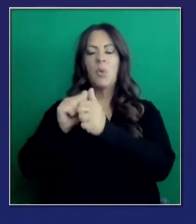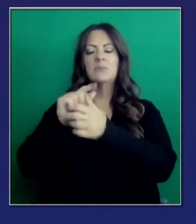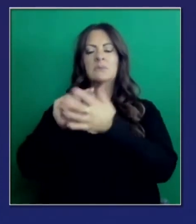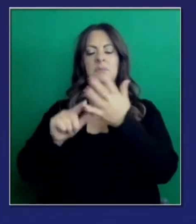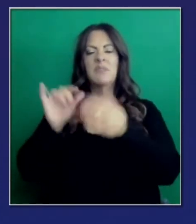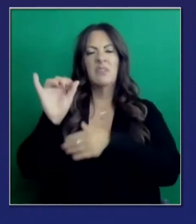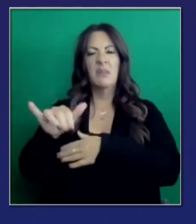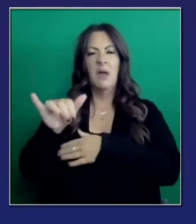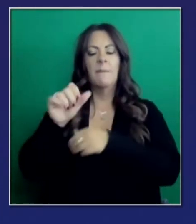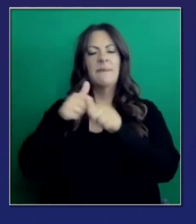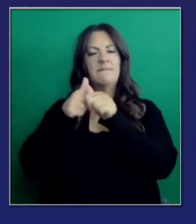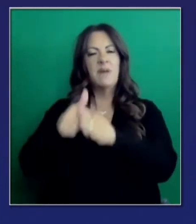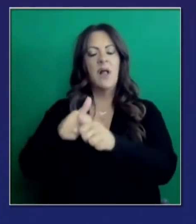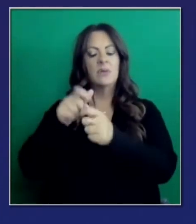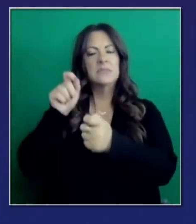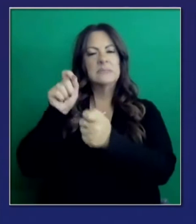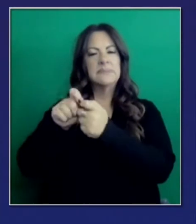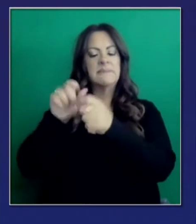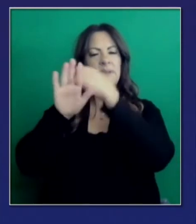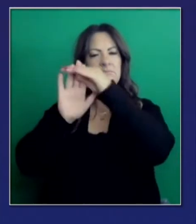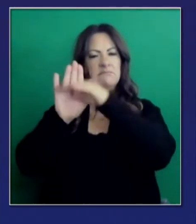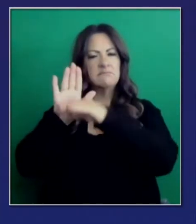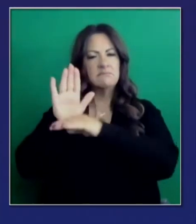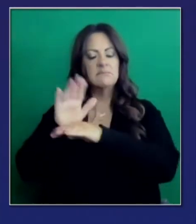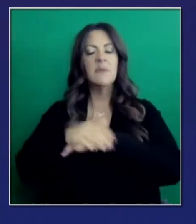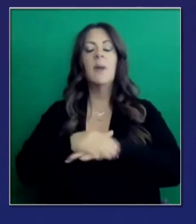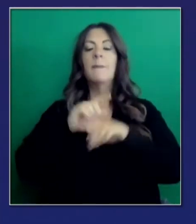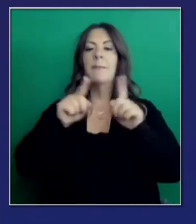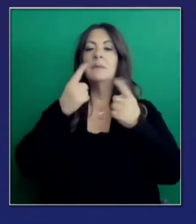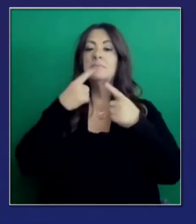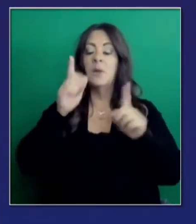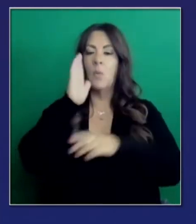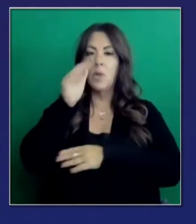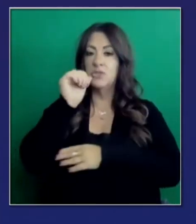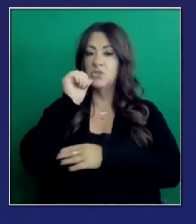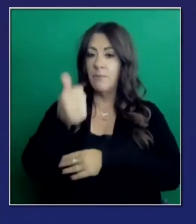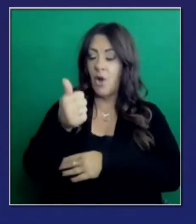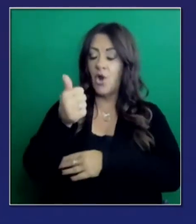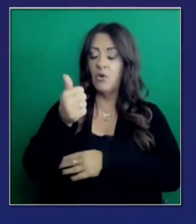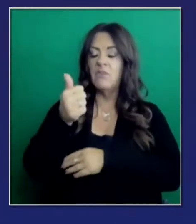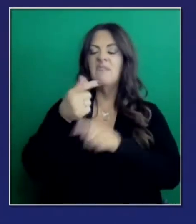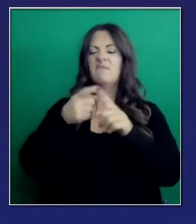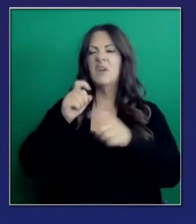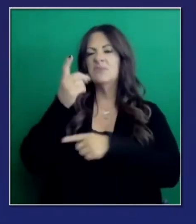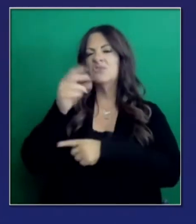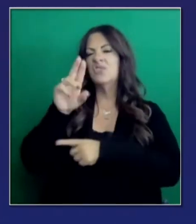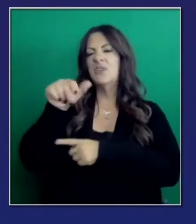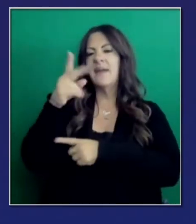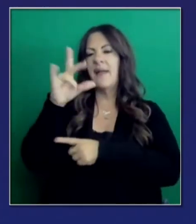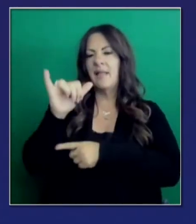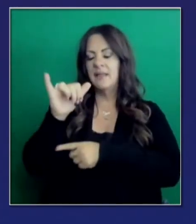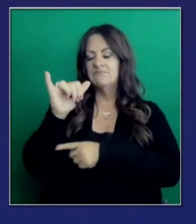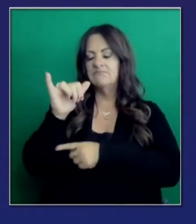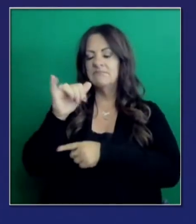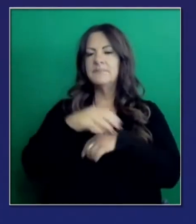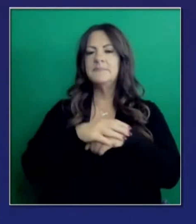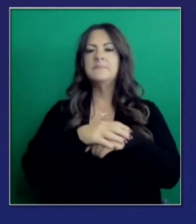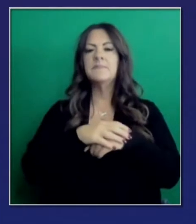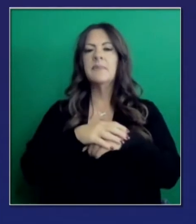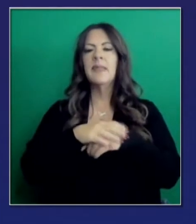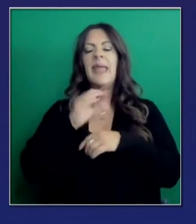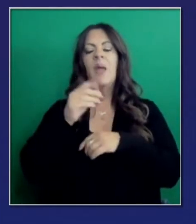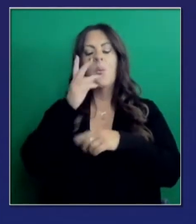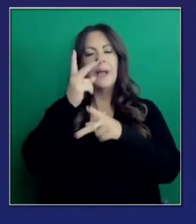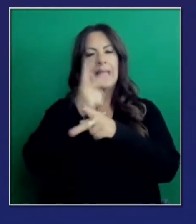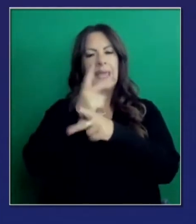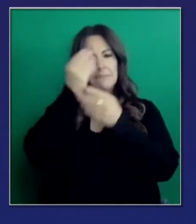tomorrow, the update in those tiers, on those tiers, will be provided by Dr. Galley, and will consistently update in hope and expectation, if